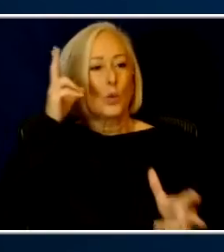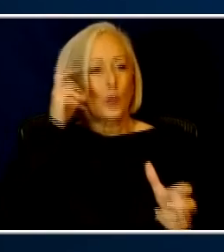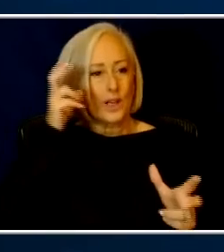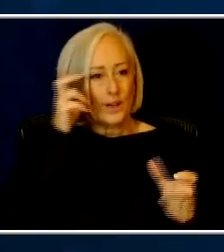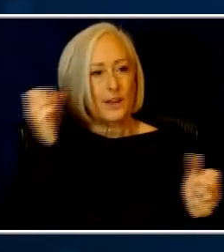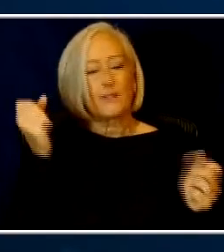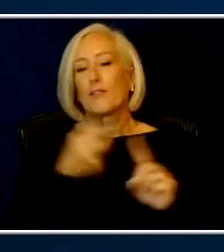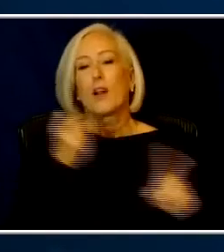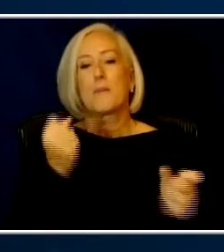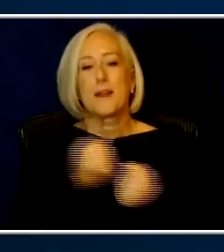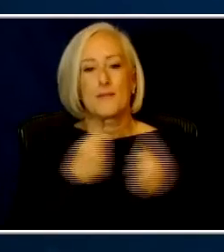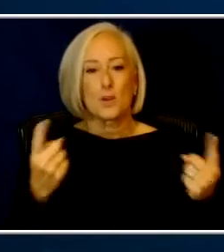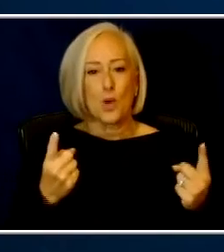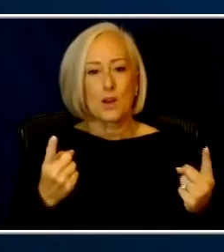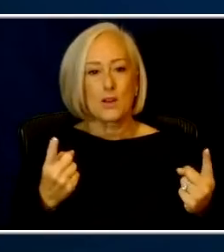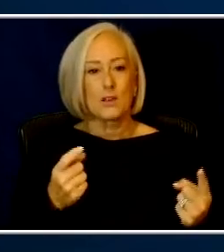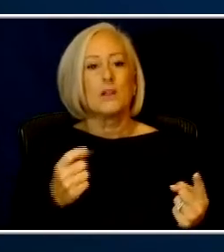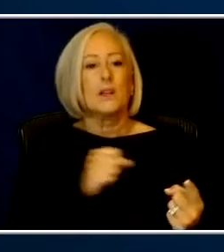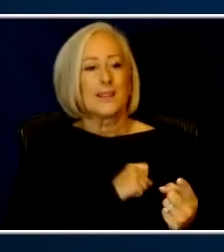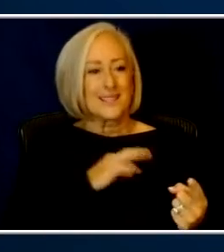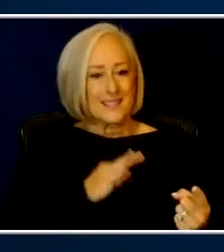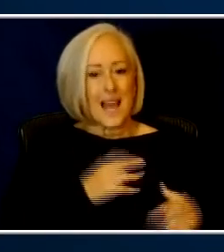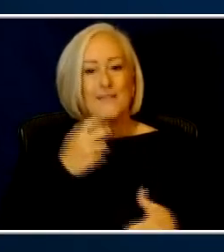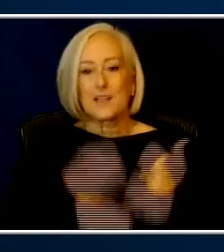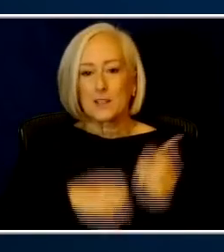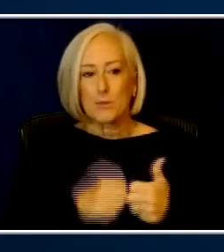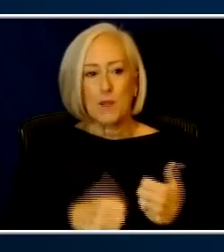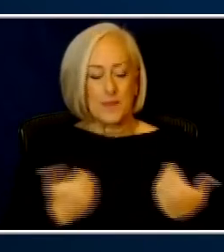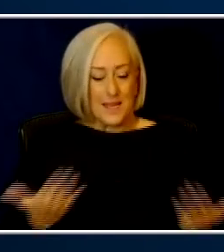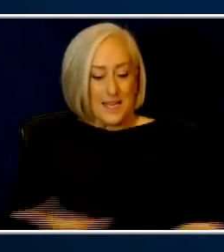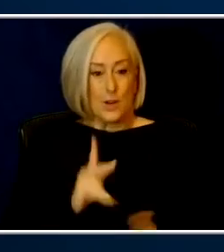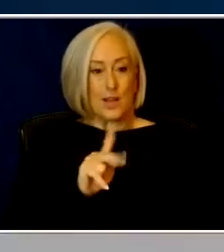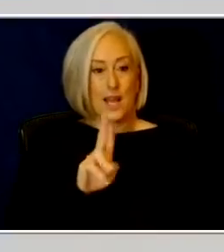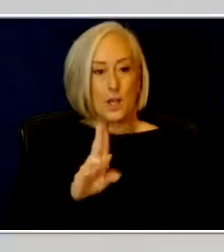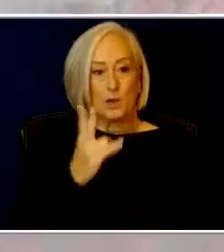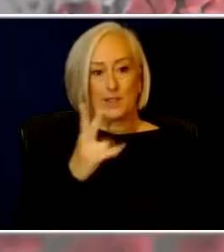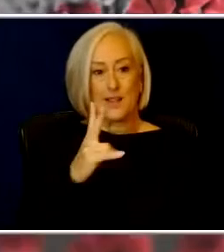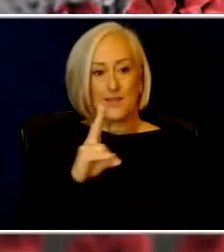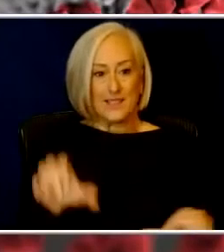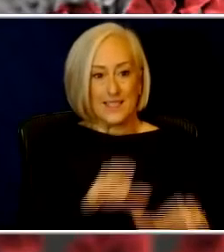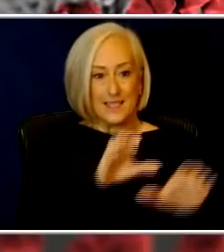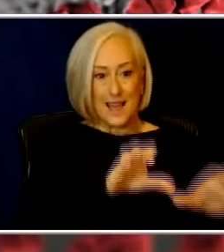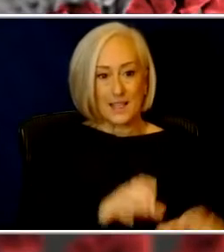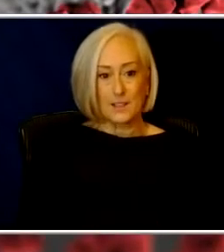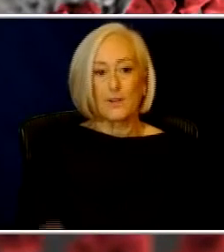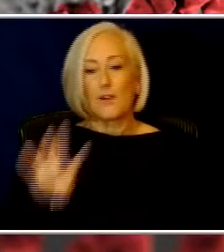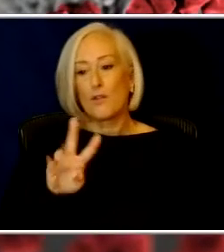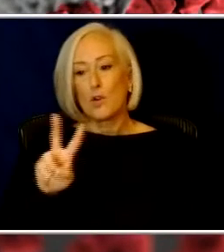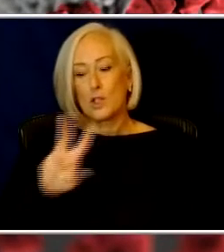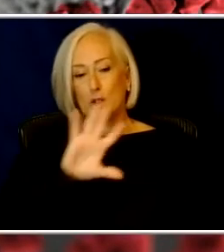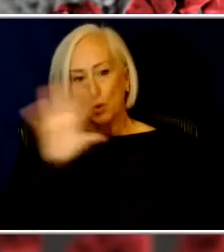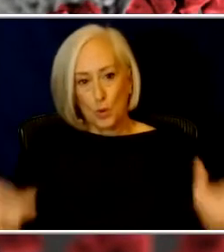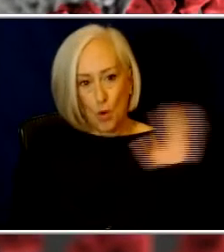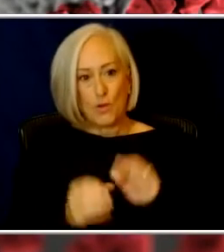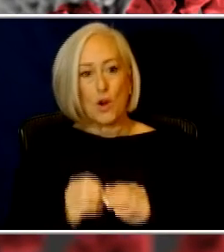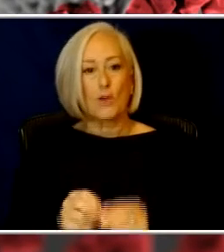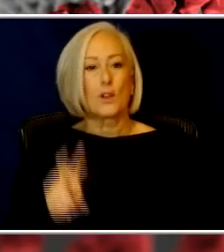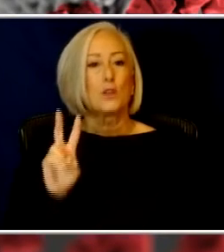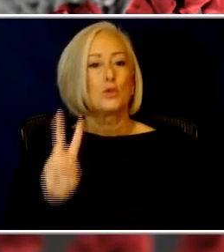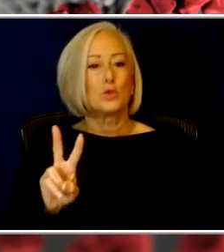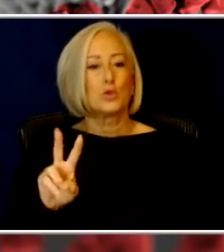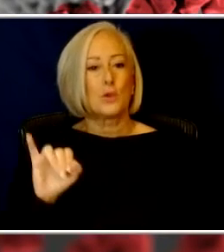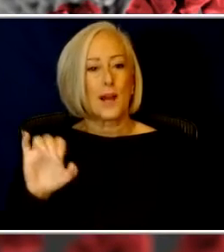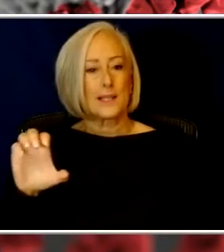issue. Our numbers today, we have 17 active inpatients. We have 42 overall. We have 2 in the ICU and 2 on the ventilator.